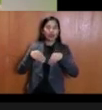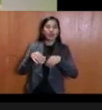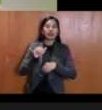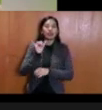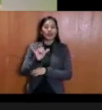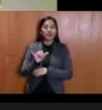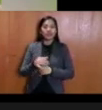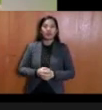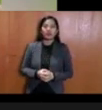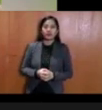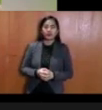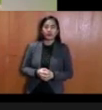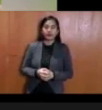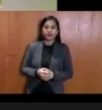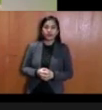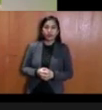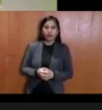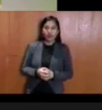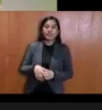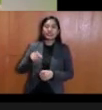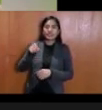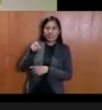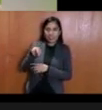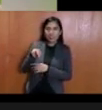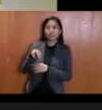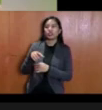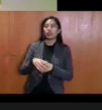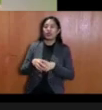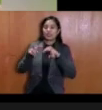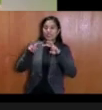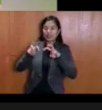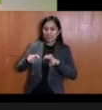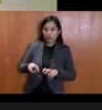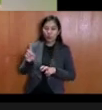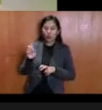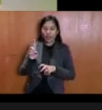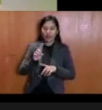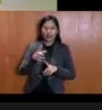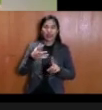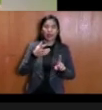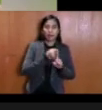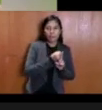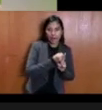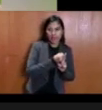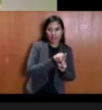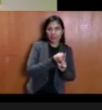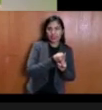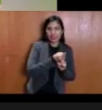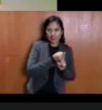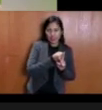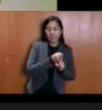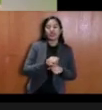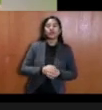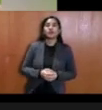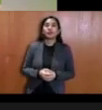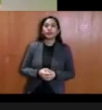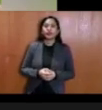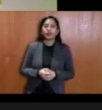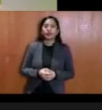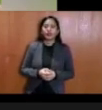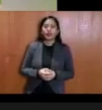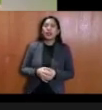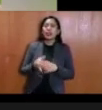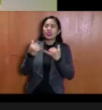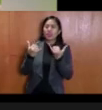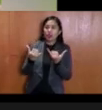ecosystem only takes root and has impact when there is an adoption at mass scale around it. So if we think about